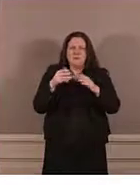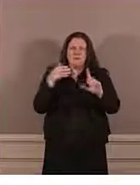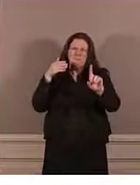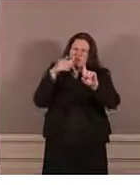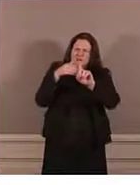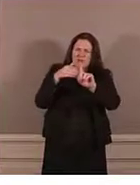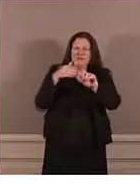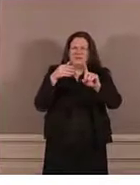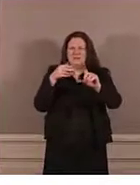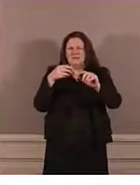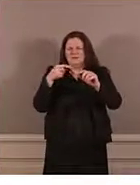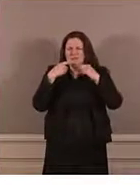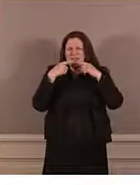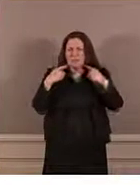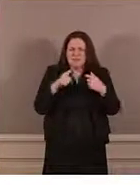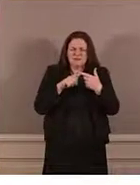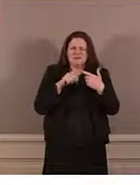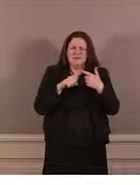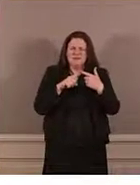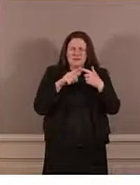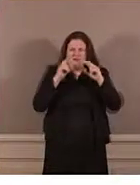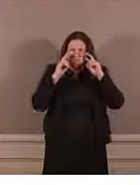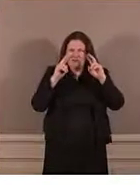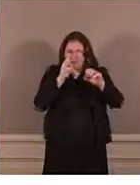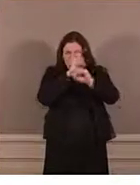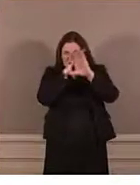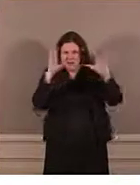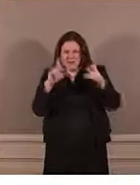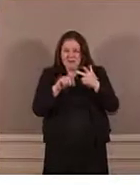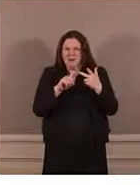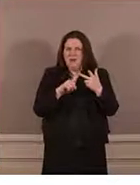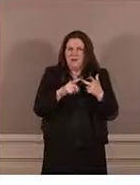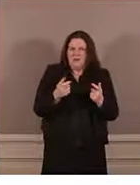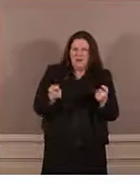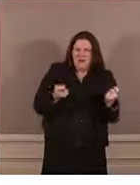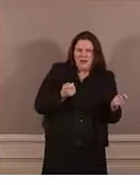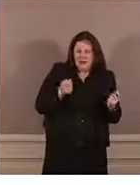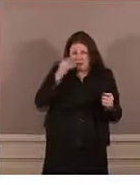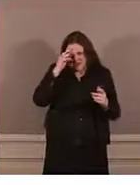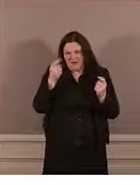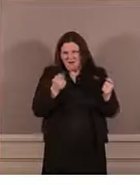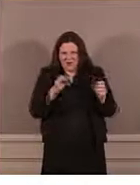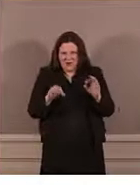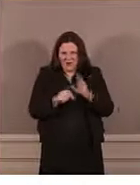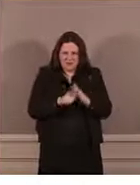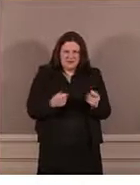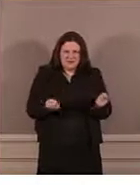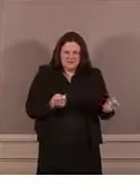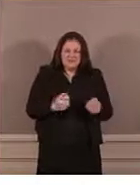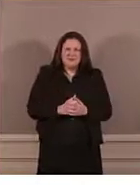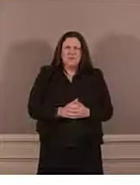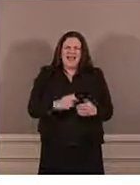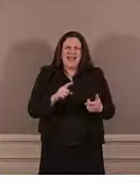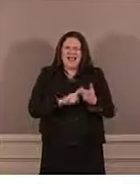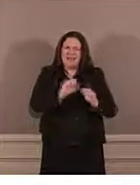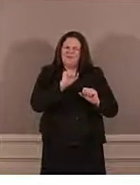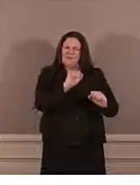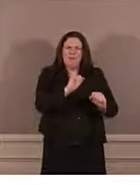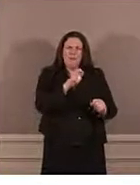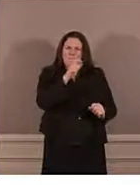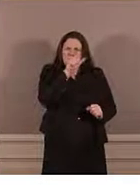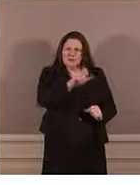statement, policies around management and governance. We also looked for their policies around developing person-centred